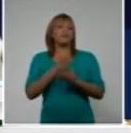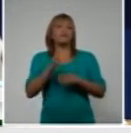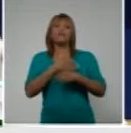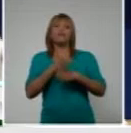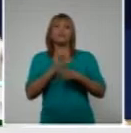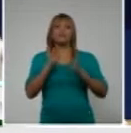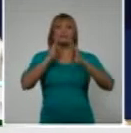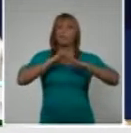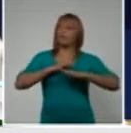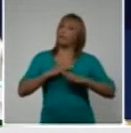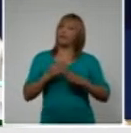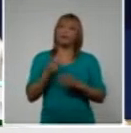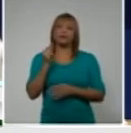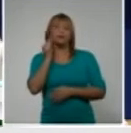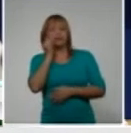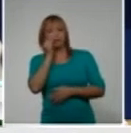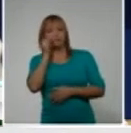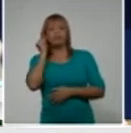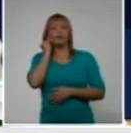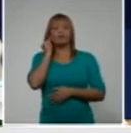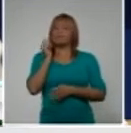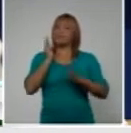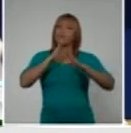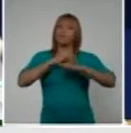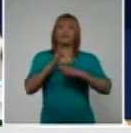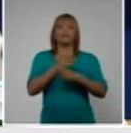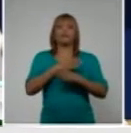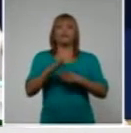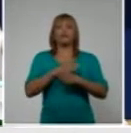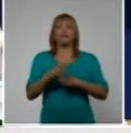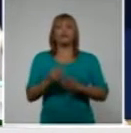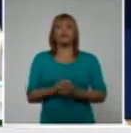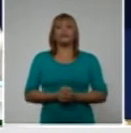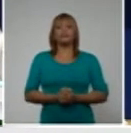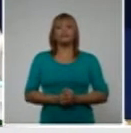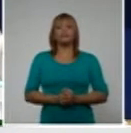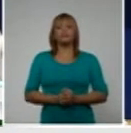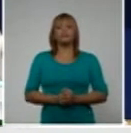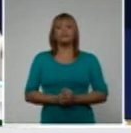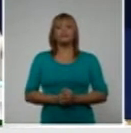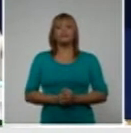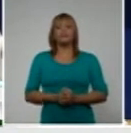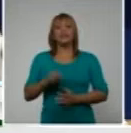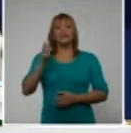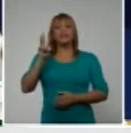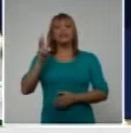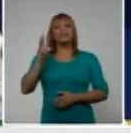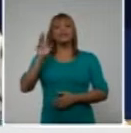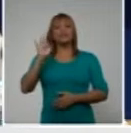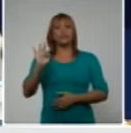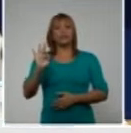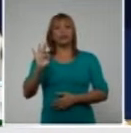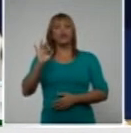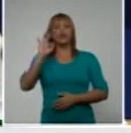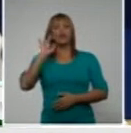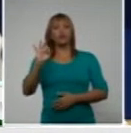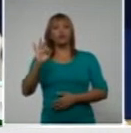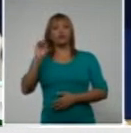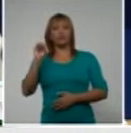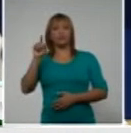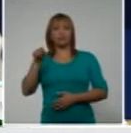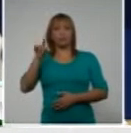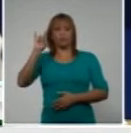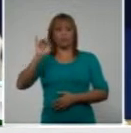patients belong to the 20 to 39 age group. Note that 27 patients are under the age of 39. More